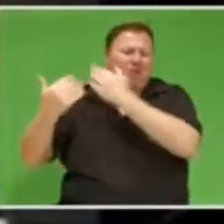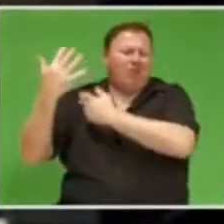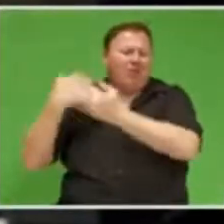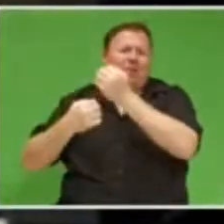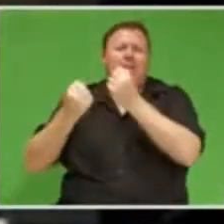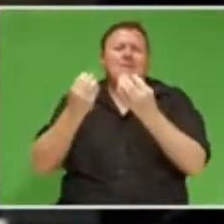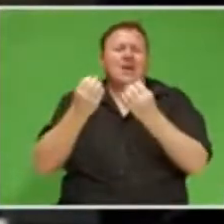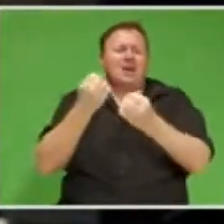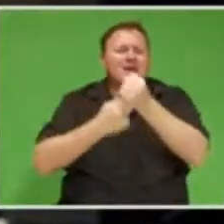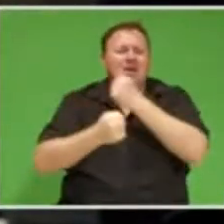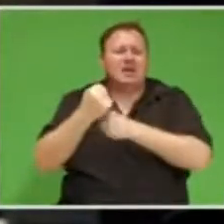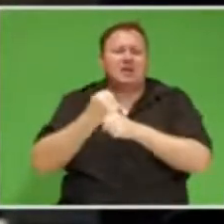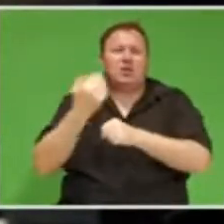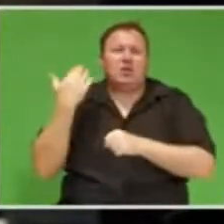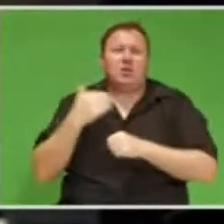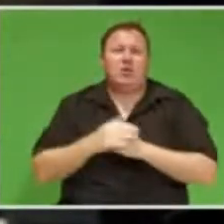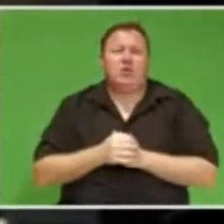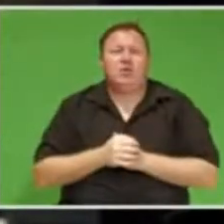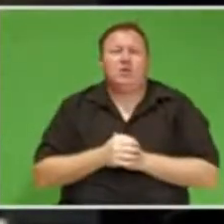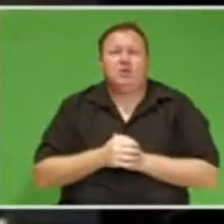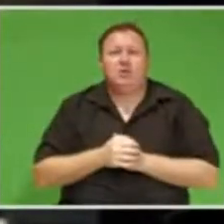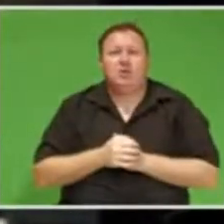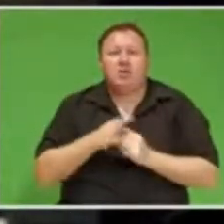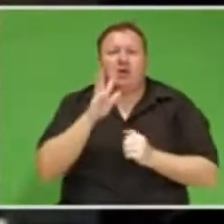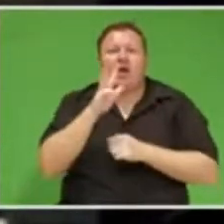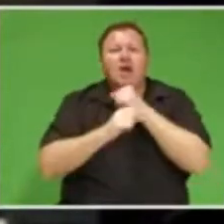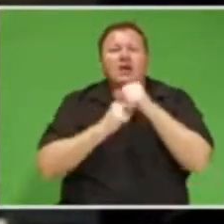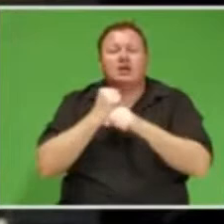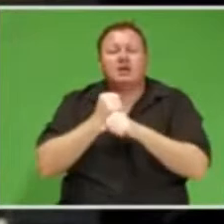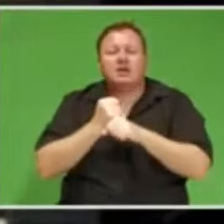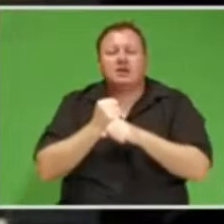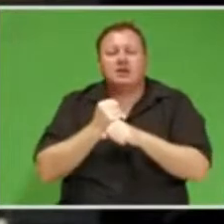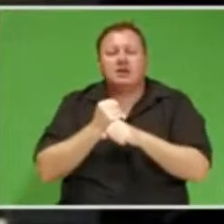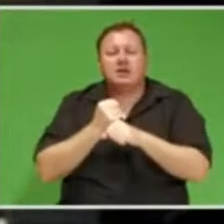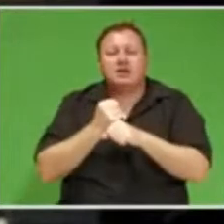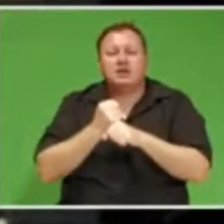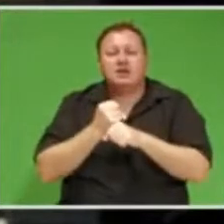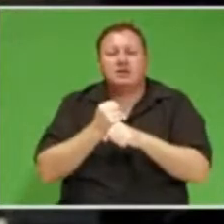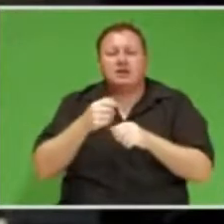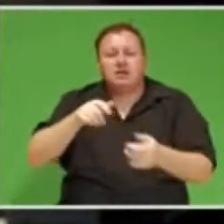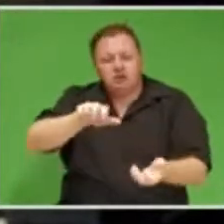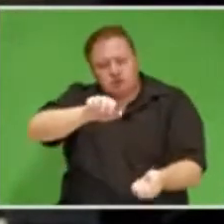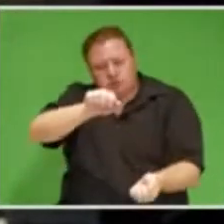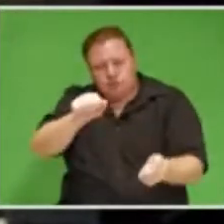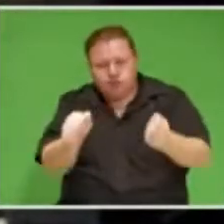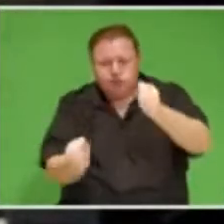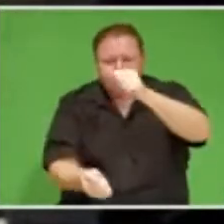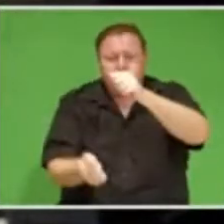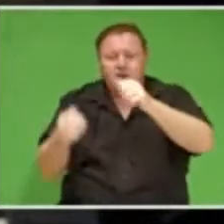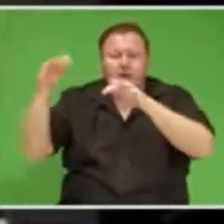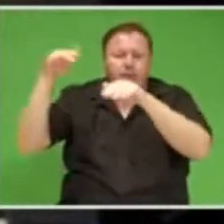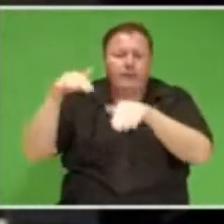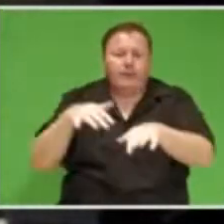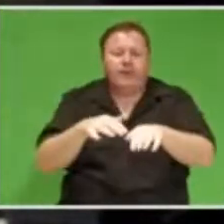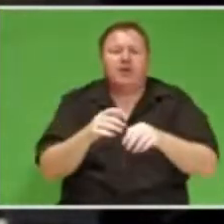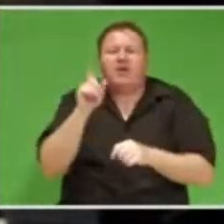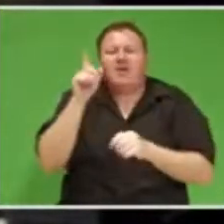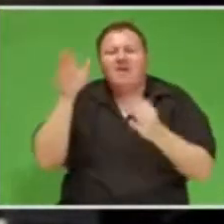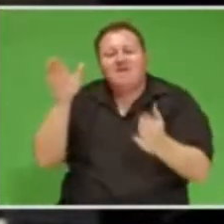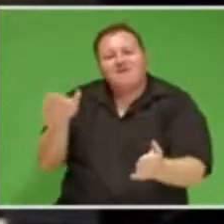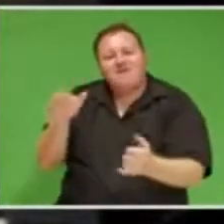a sword-turning ceremony was held, the first phase of Umzimvubu water